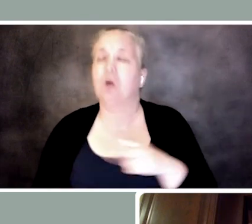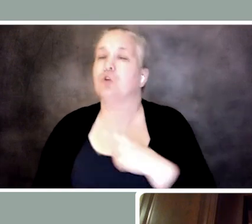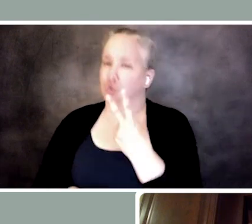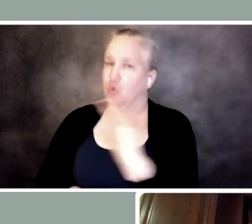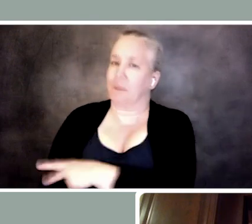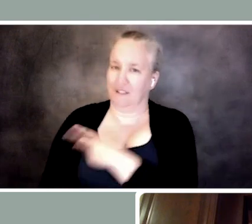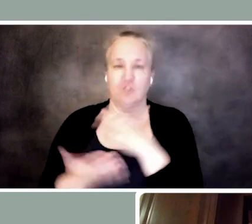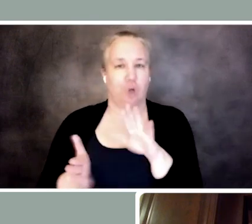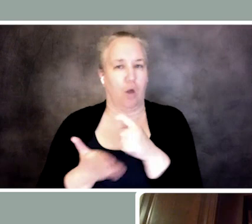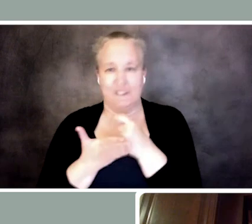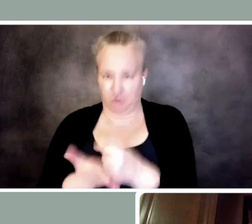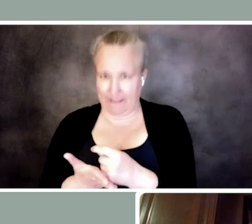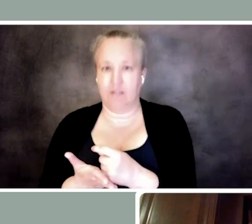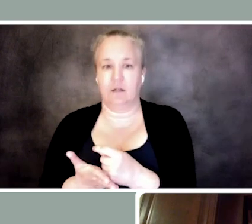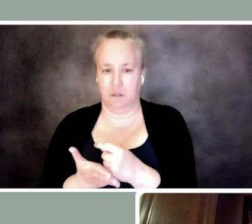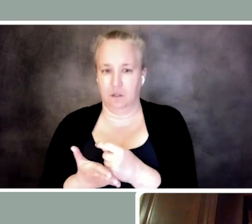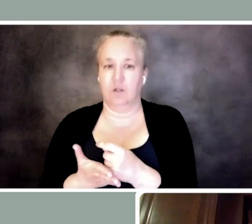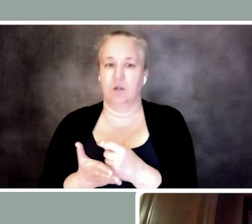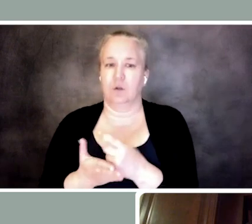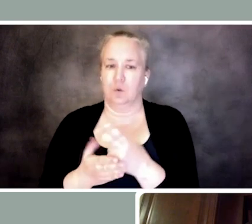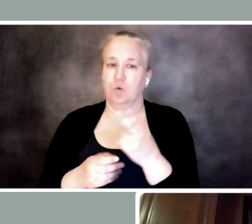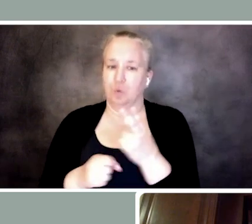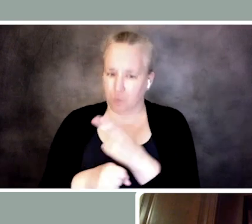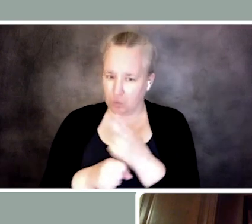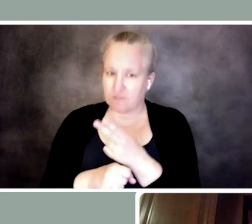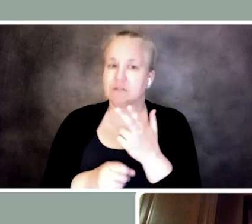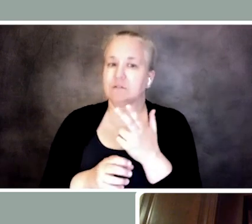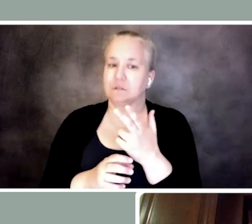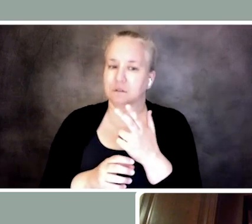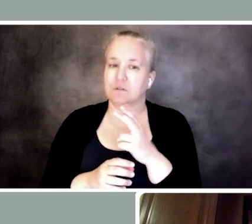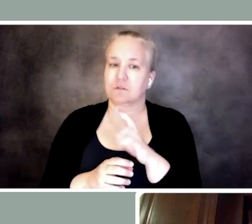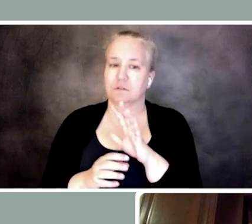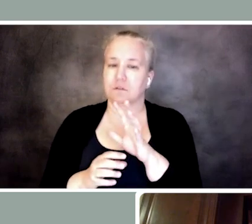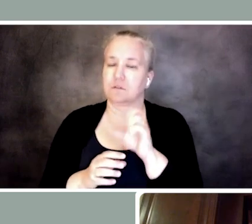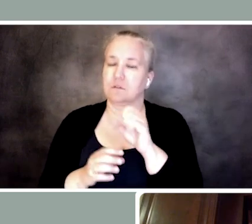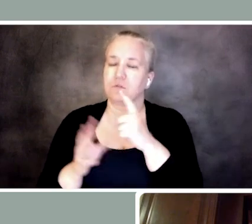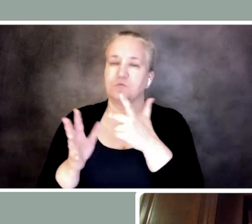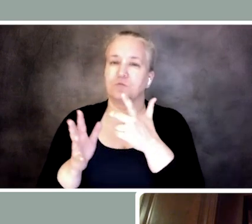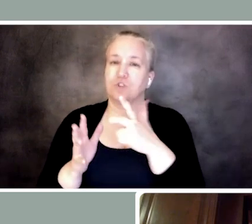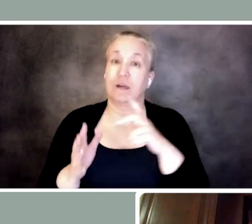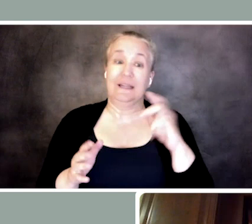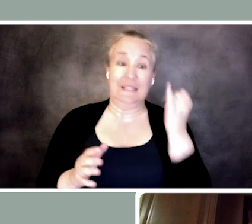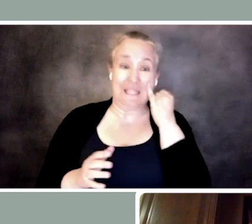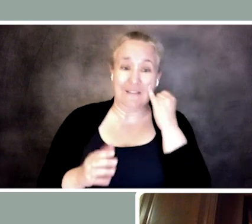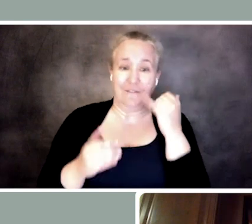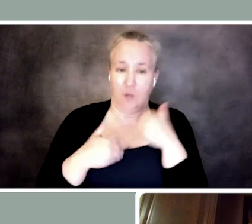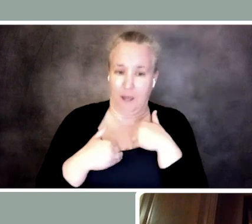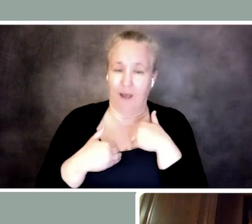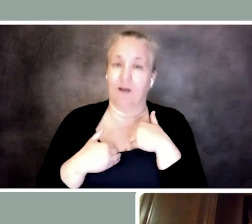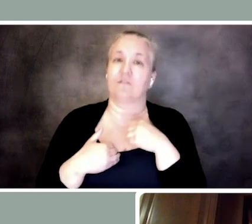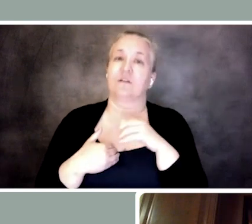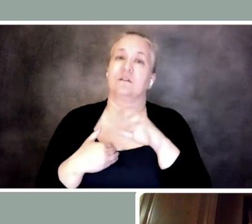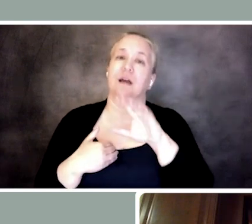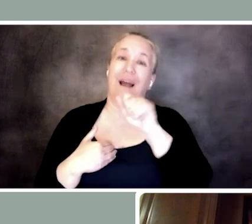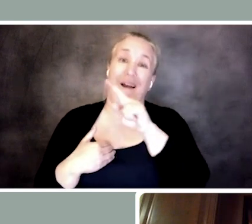been treated with, they were endocrine refractory. So there's no reason to take Enhertu if you have anti-estrogen therapy options or if